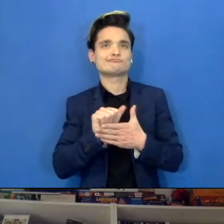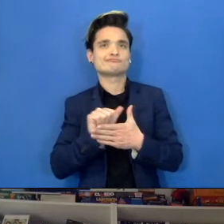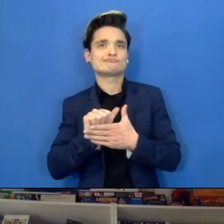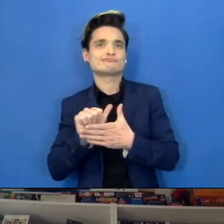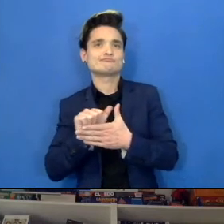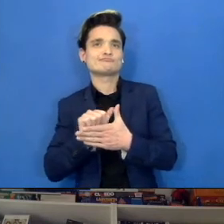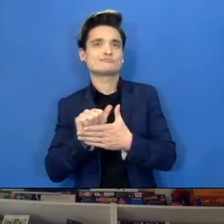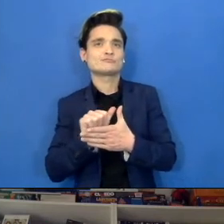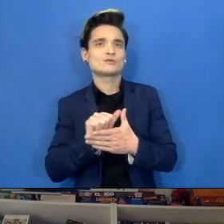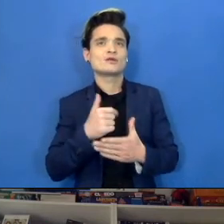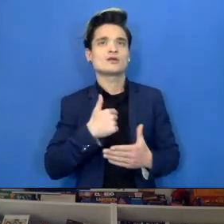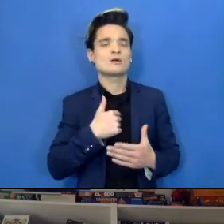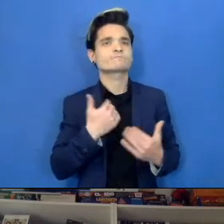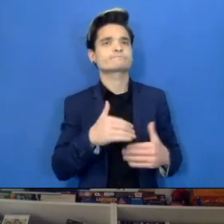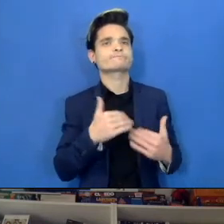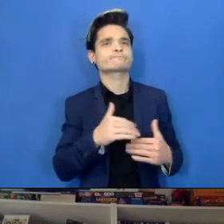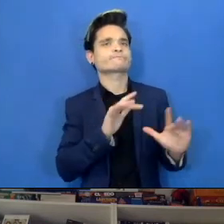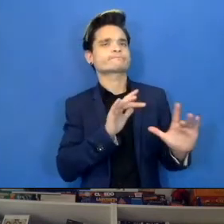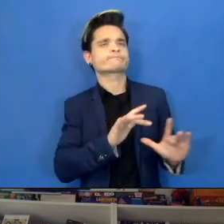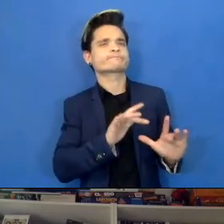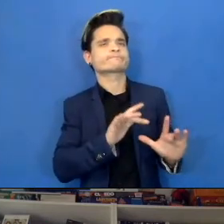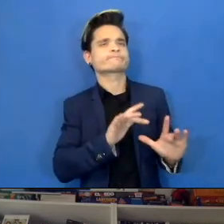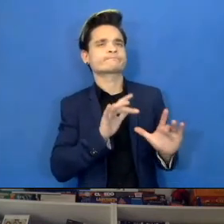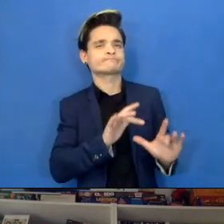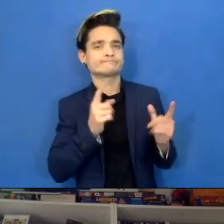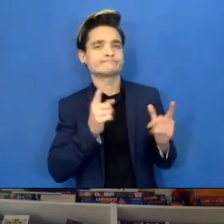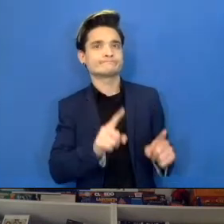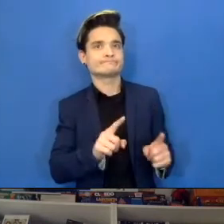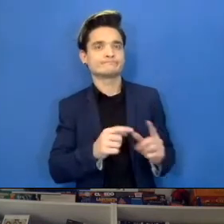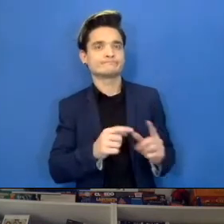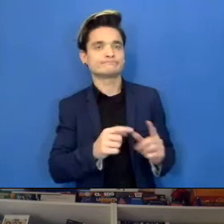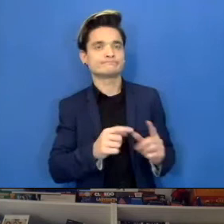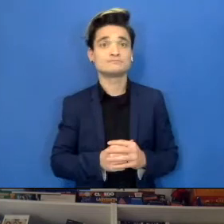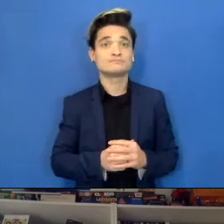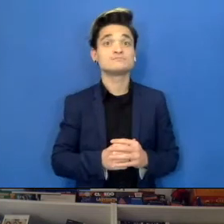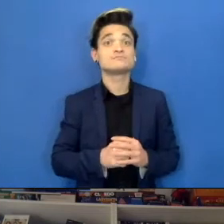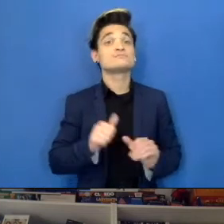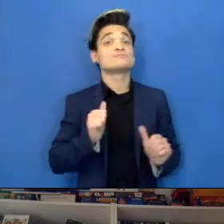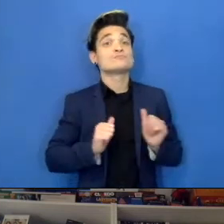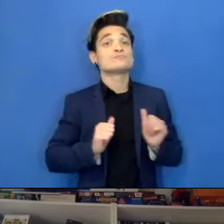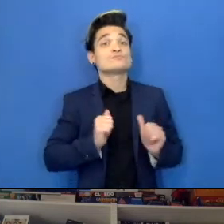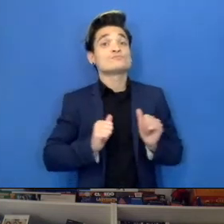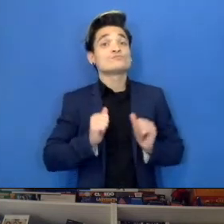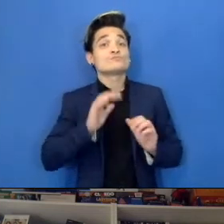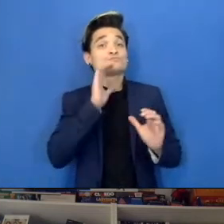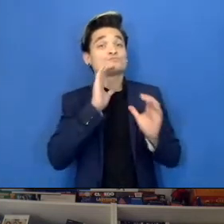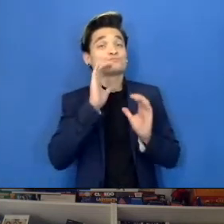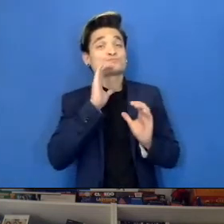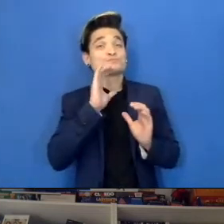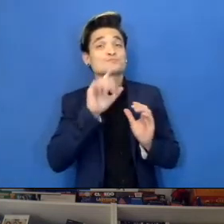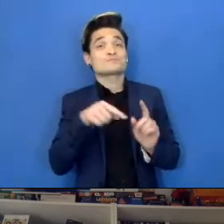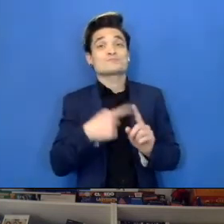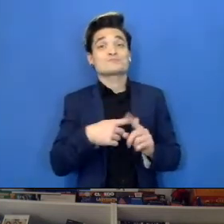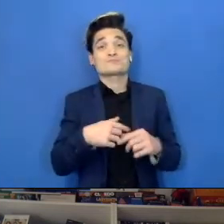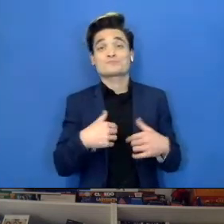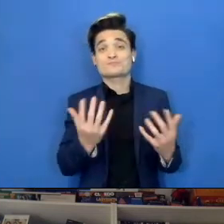about, in theatre, we're talking about scenes that have an intimate nature, whether we're talking about